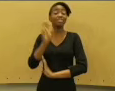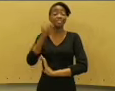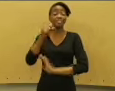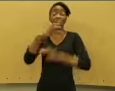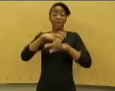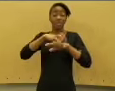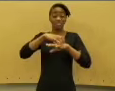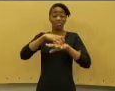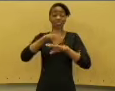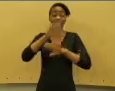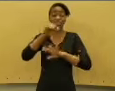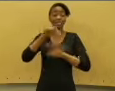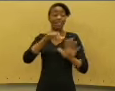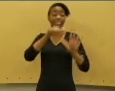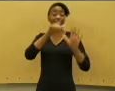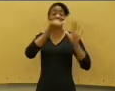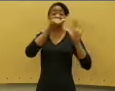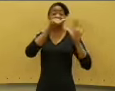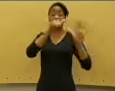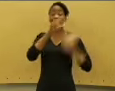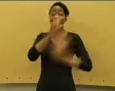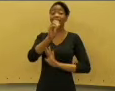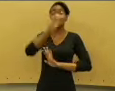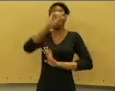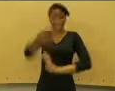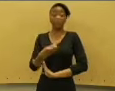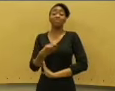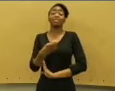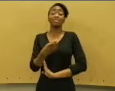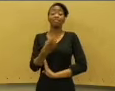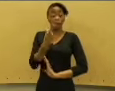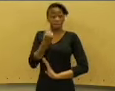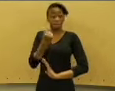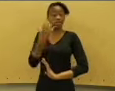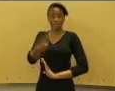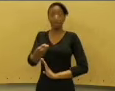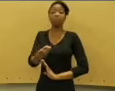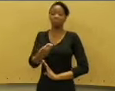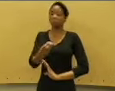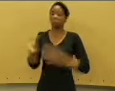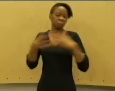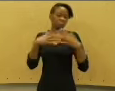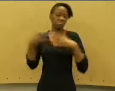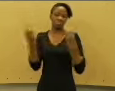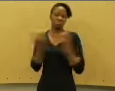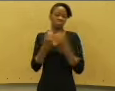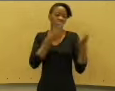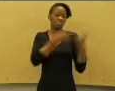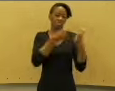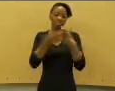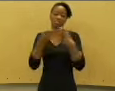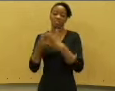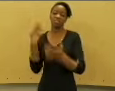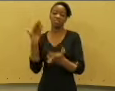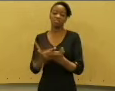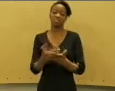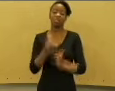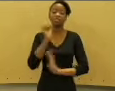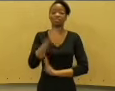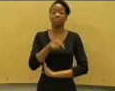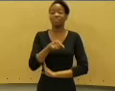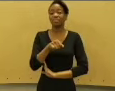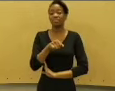like 60,000 rands. If you got the money, you know, you can buy anything. And I always notice